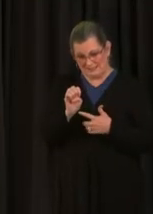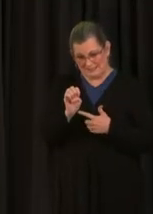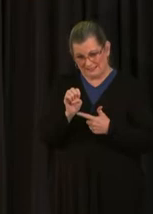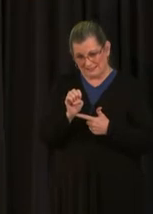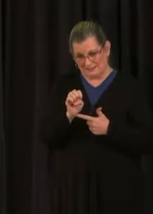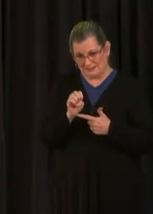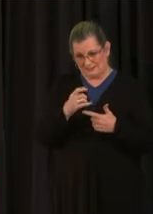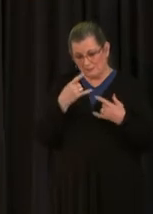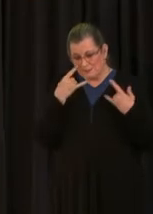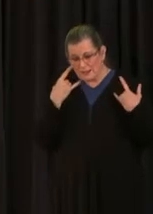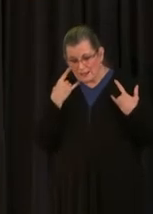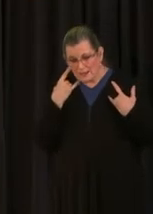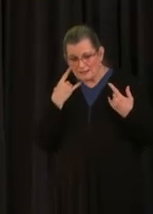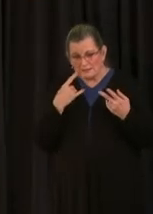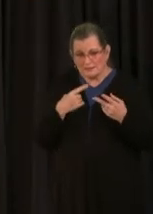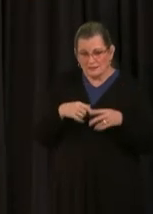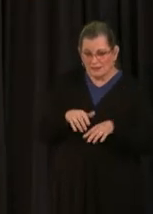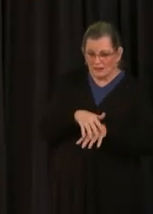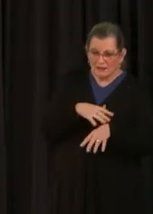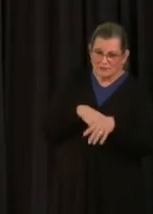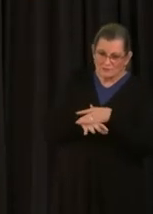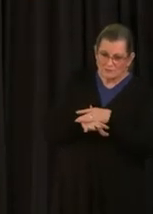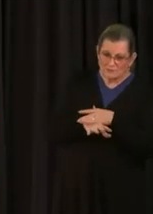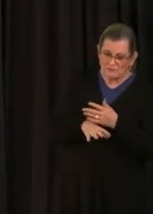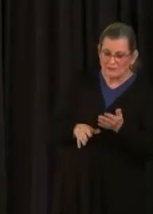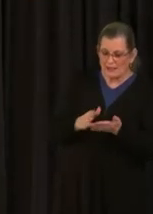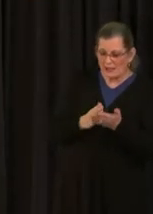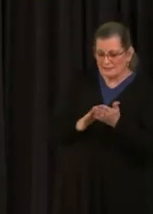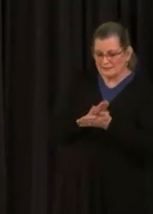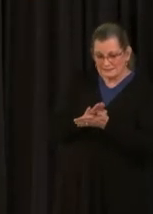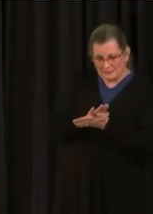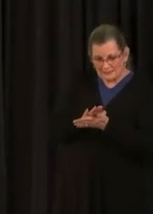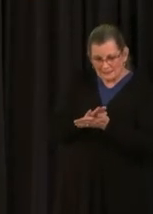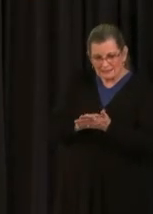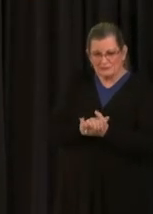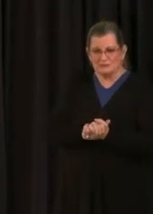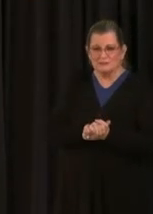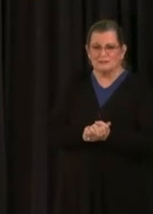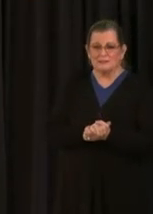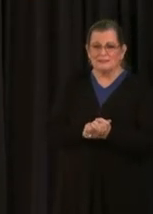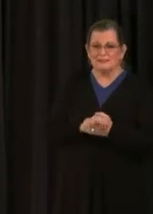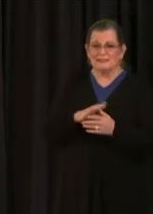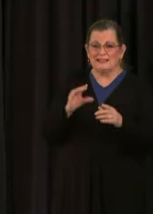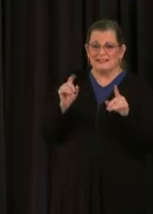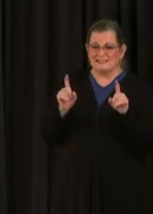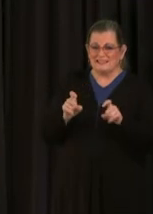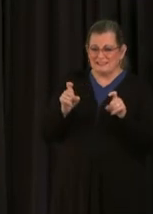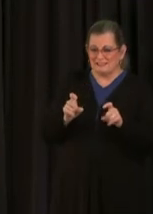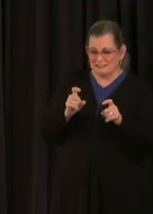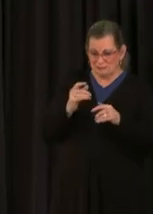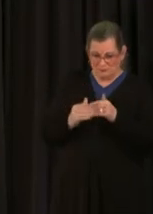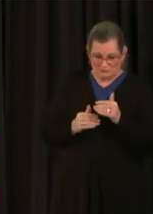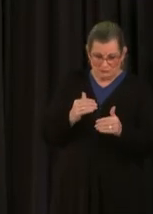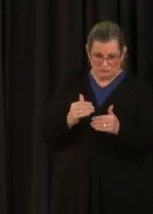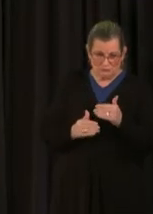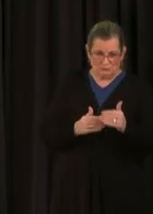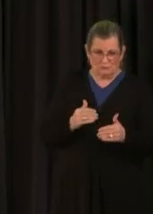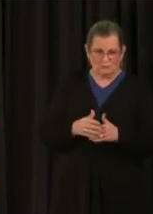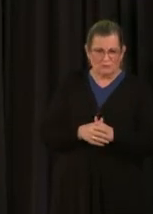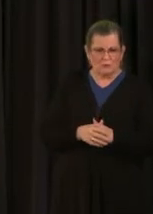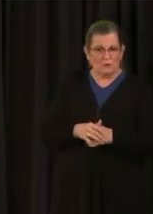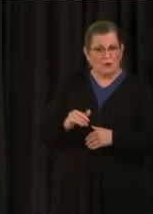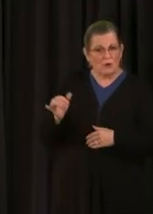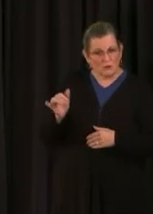face coverings, also includes our asymptomatic and symptomatic testing protocols, and